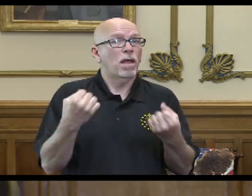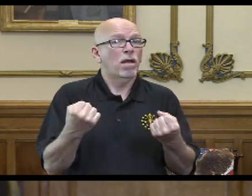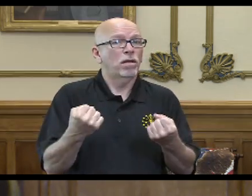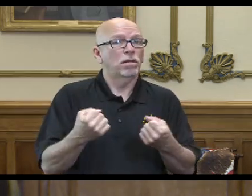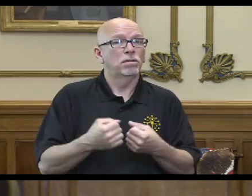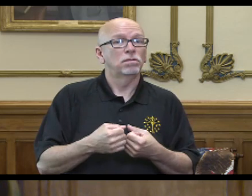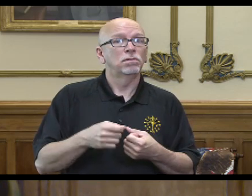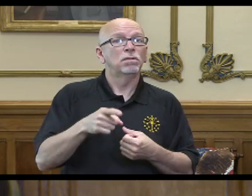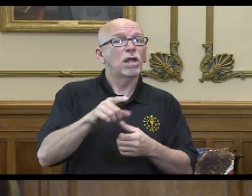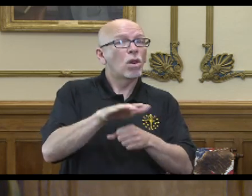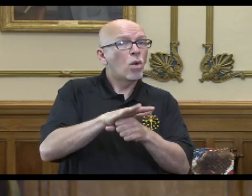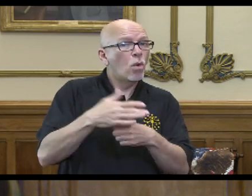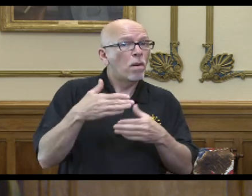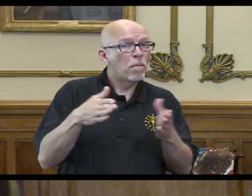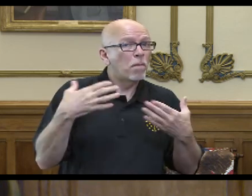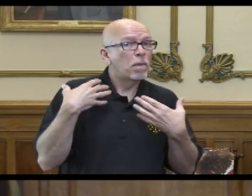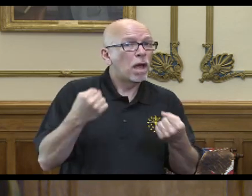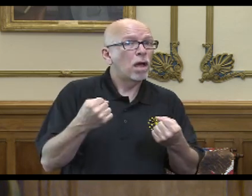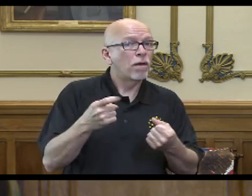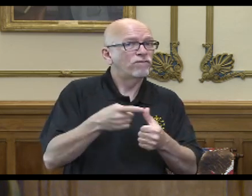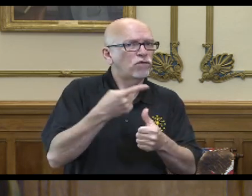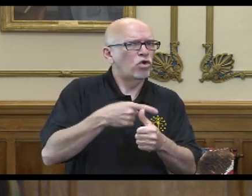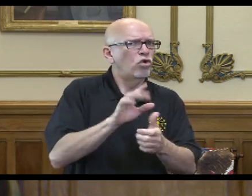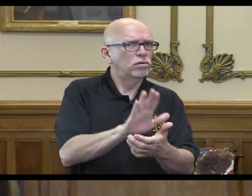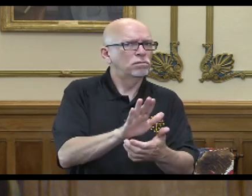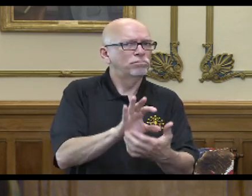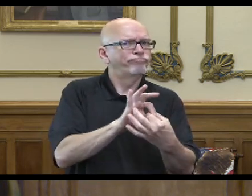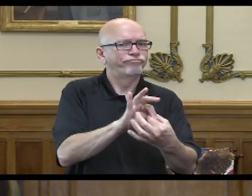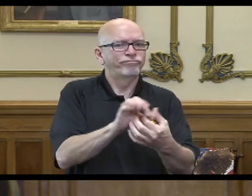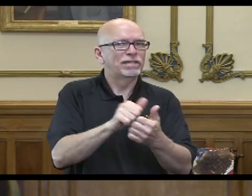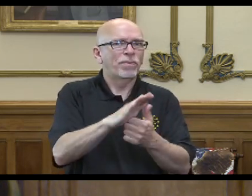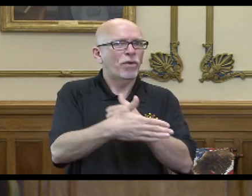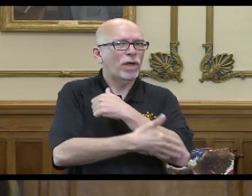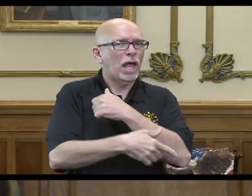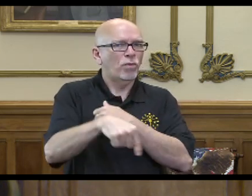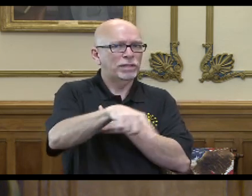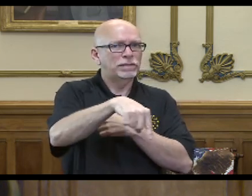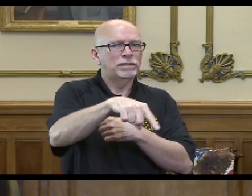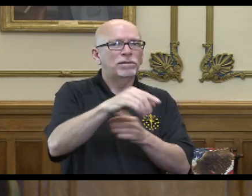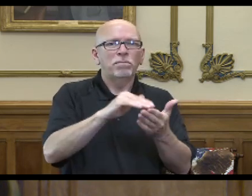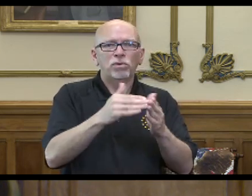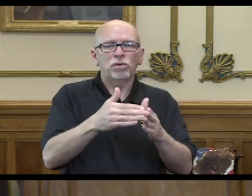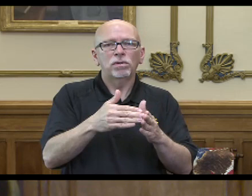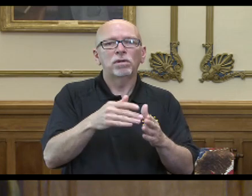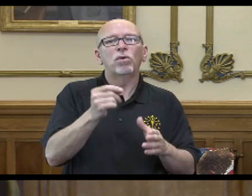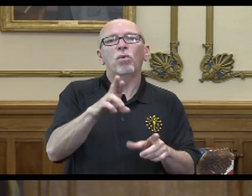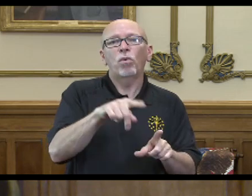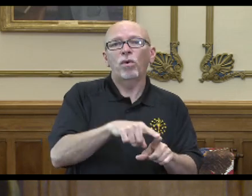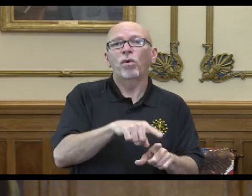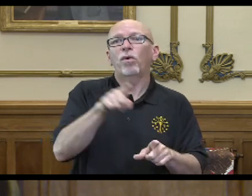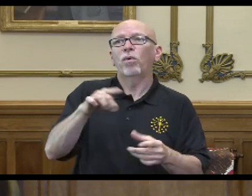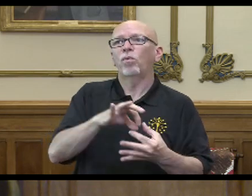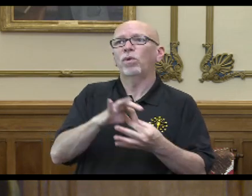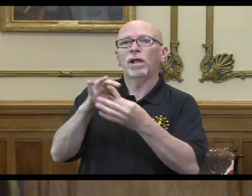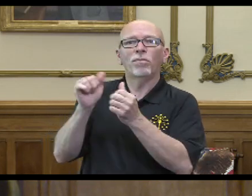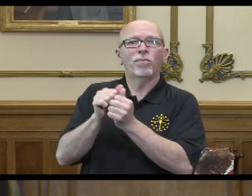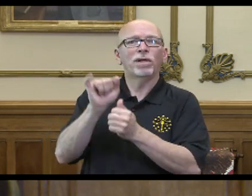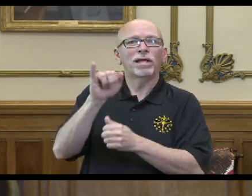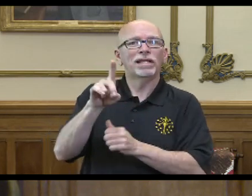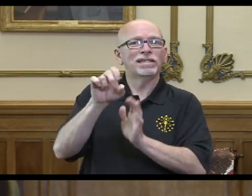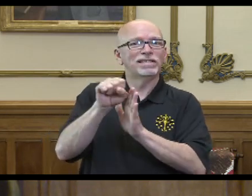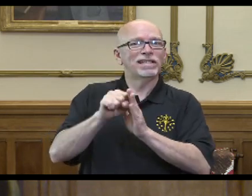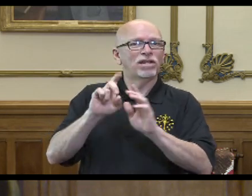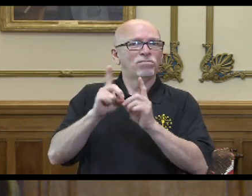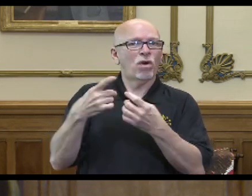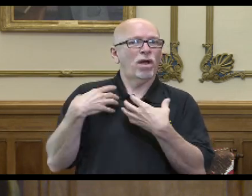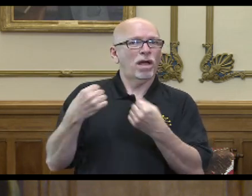that's their local public health, hopefully first in their own counties and communities, or whether that is a relationship with the Indiana State